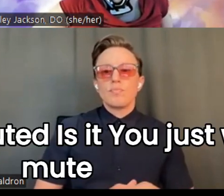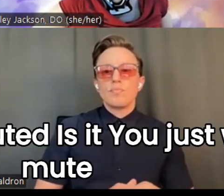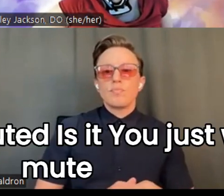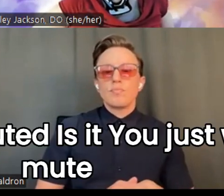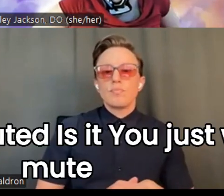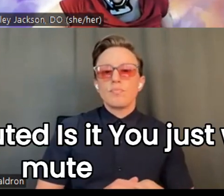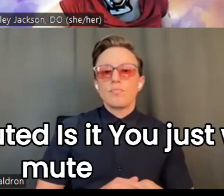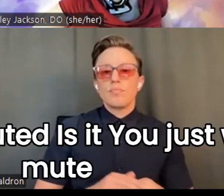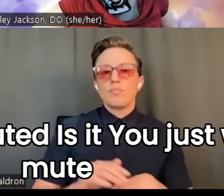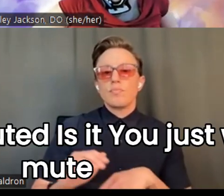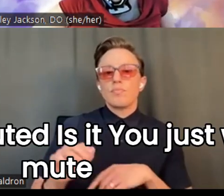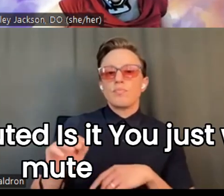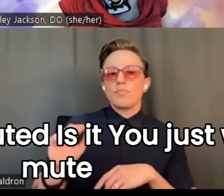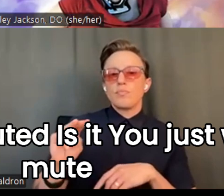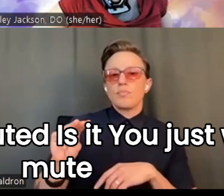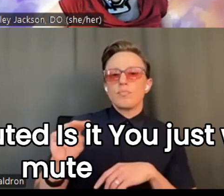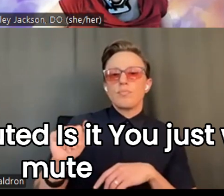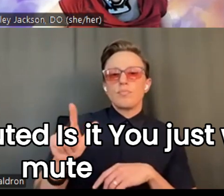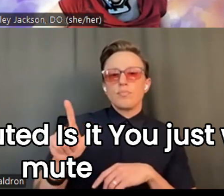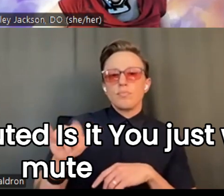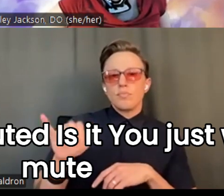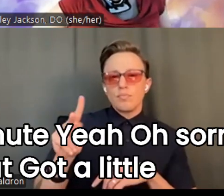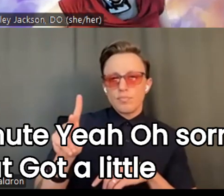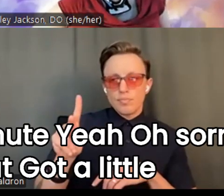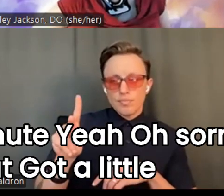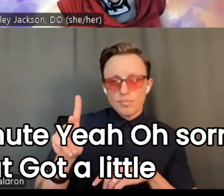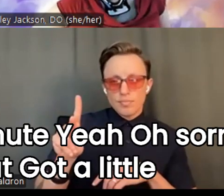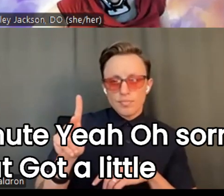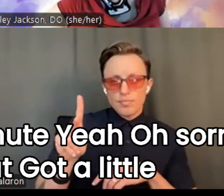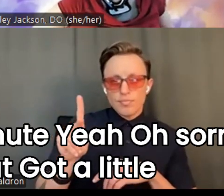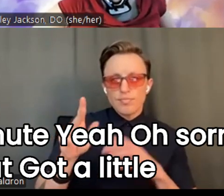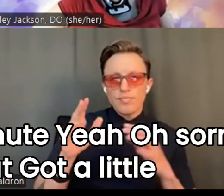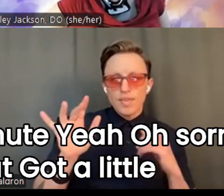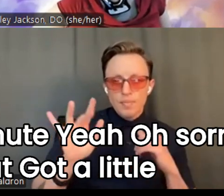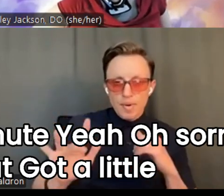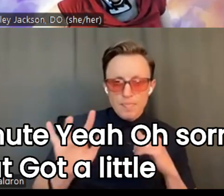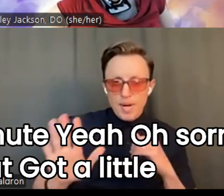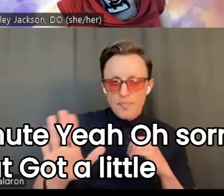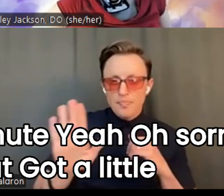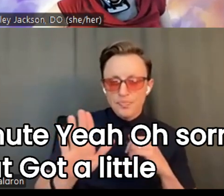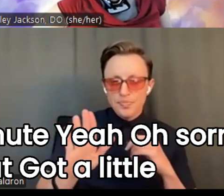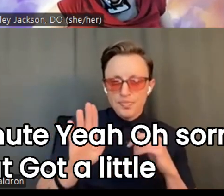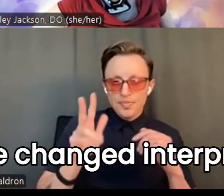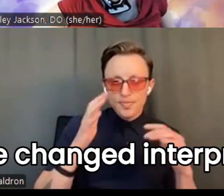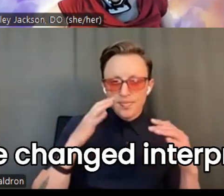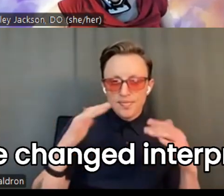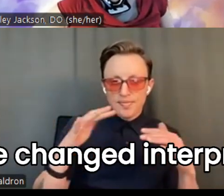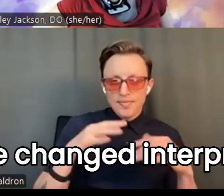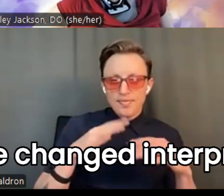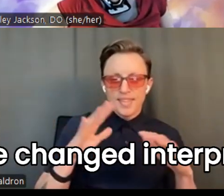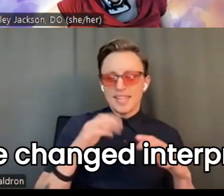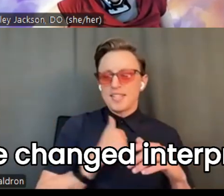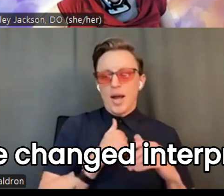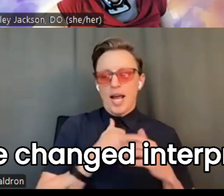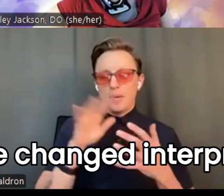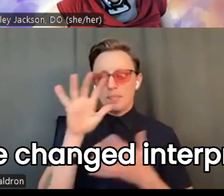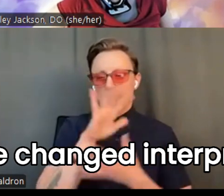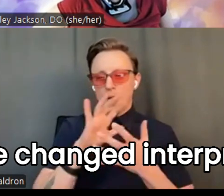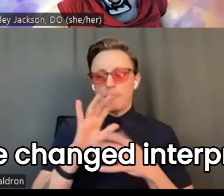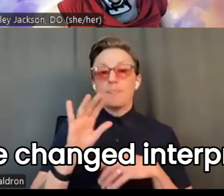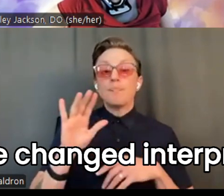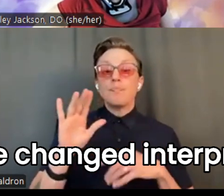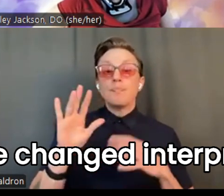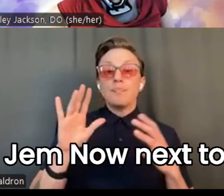Malik, I think you were muted. You just went okay. off mute. Yes, Now you're sorry. off mute. Yeah. Sorry about that. Got a little mixed up. We